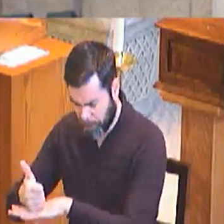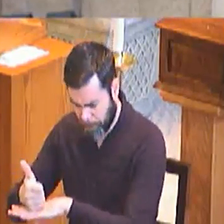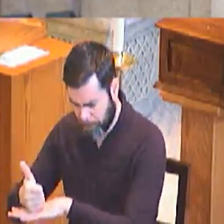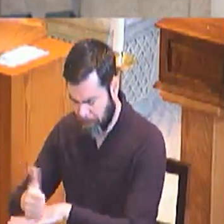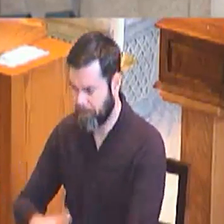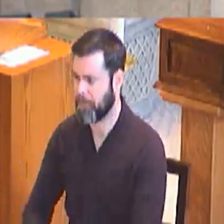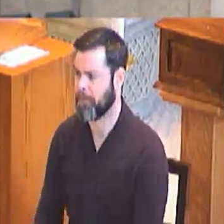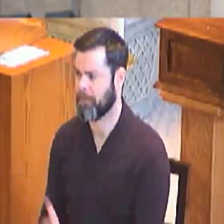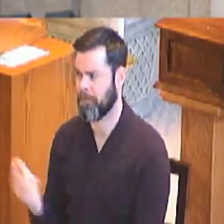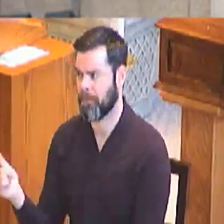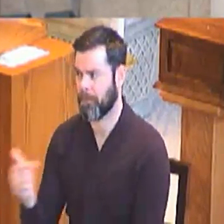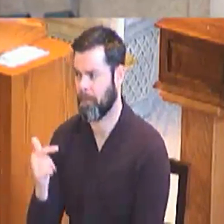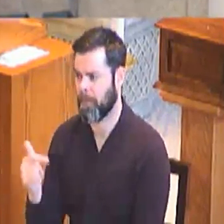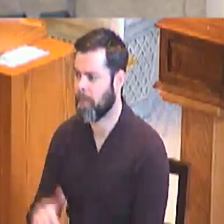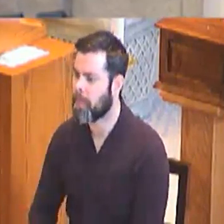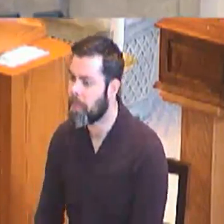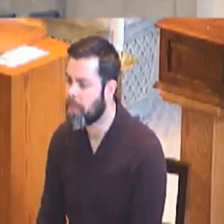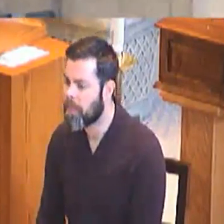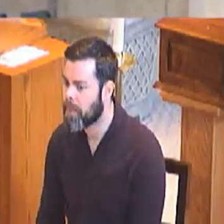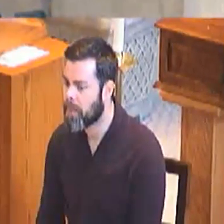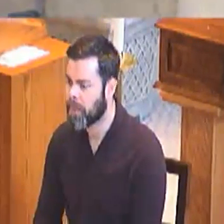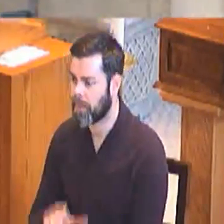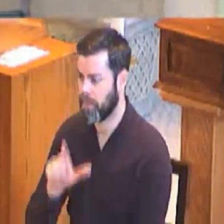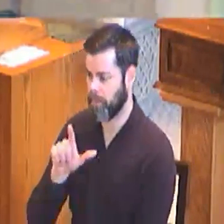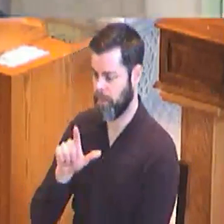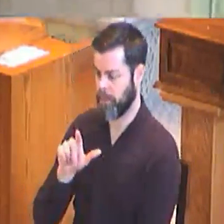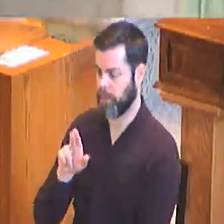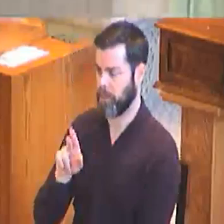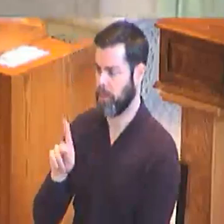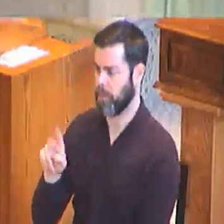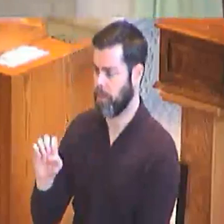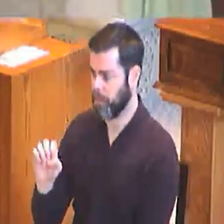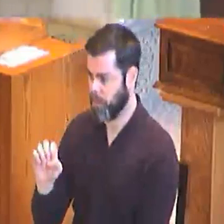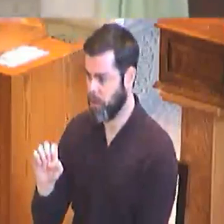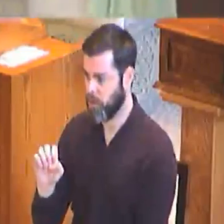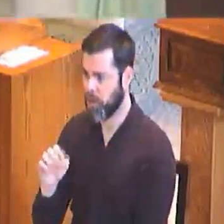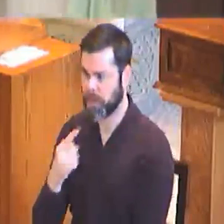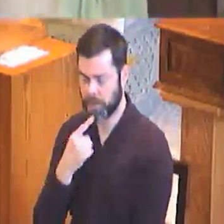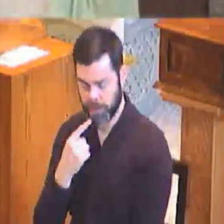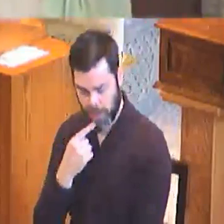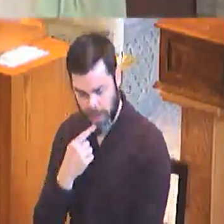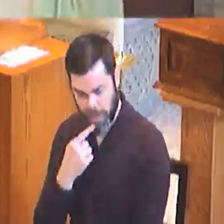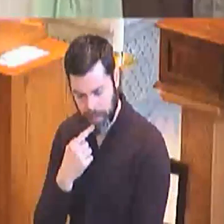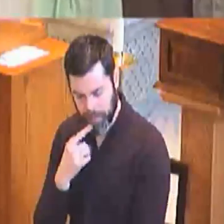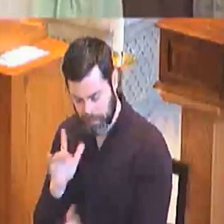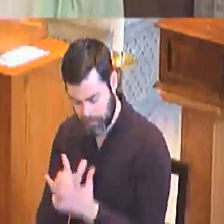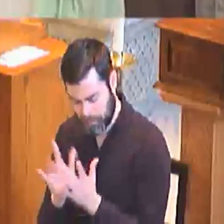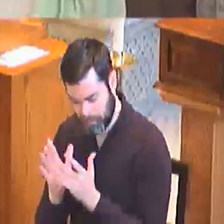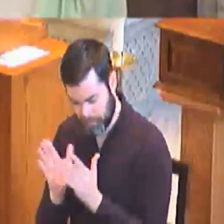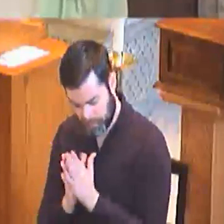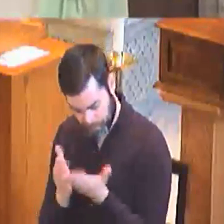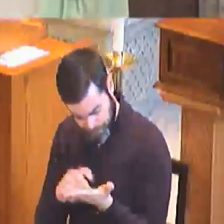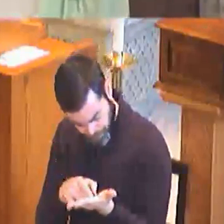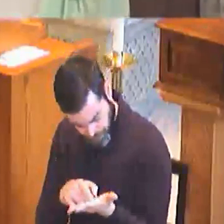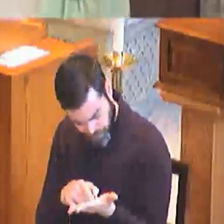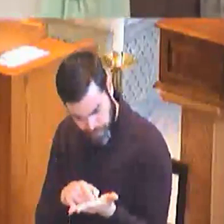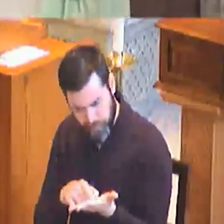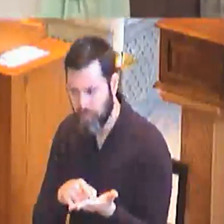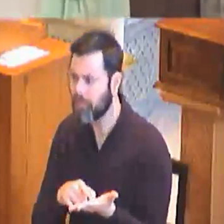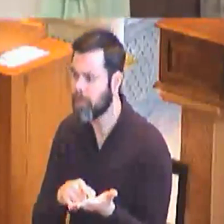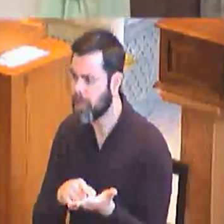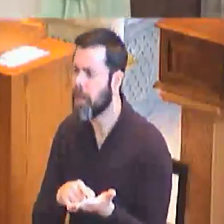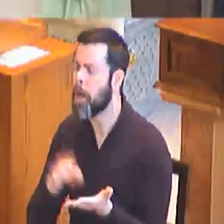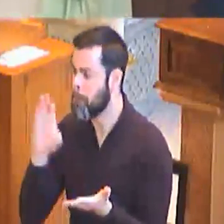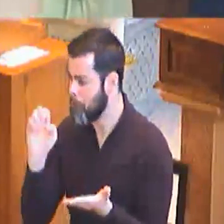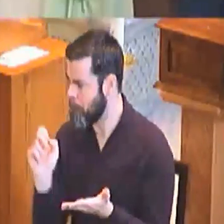And Jesus immediately, Luke says, at once, Jesus felt that he needed to go back to Jerusalem. He